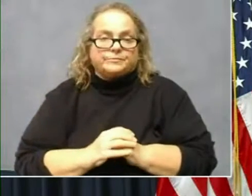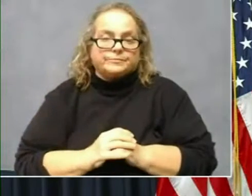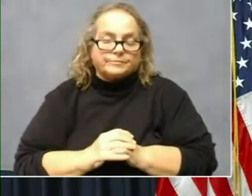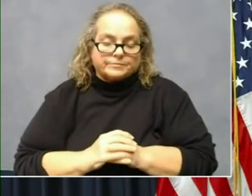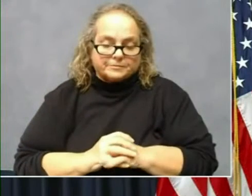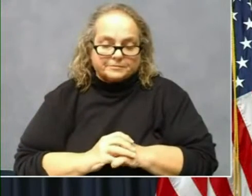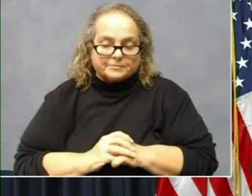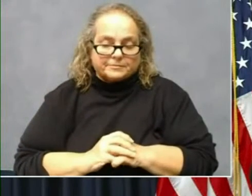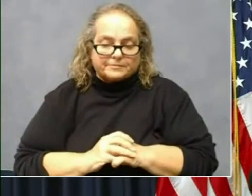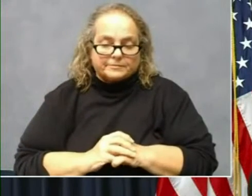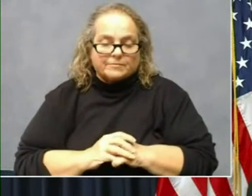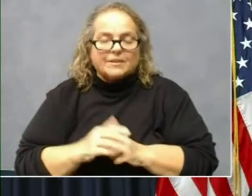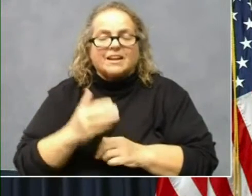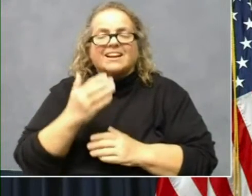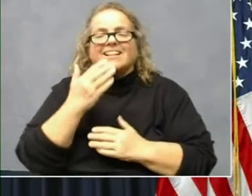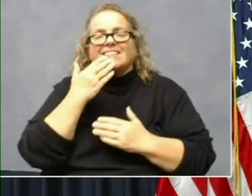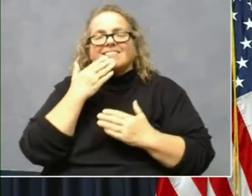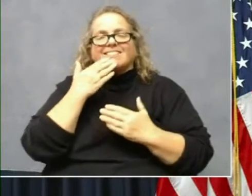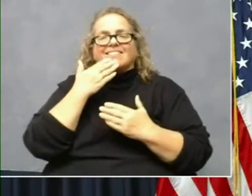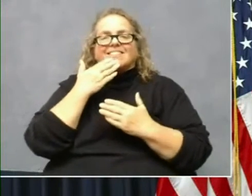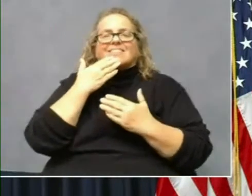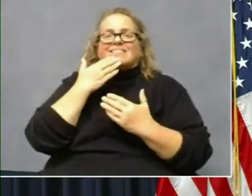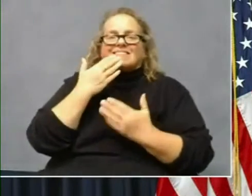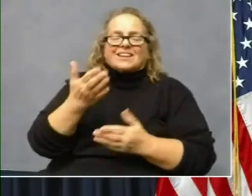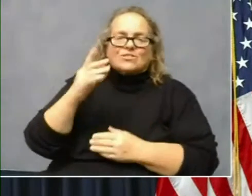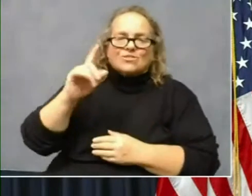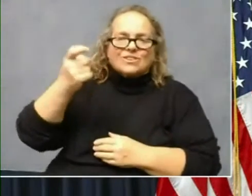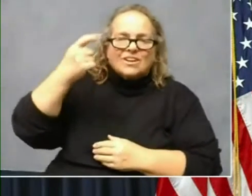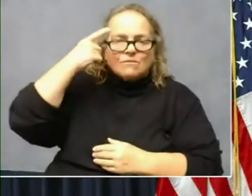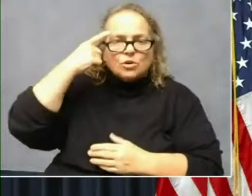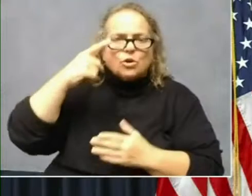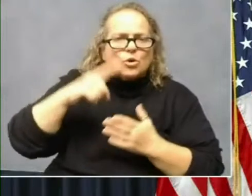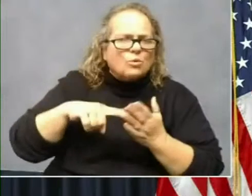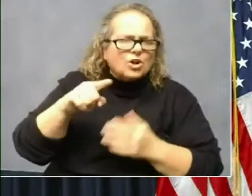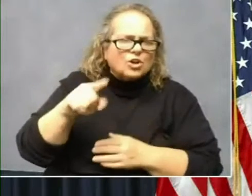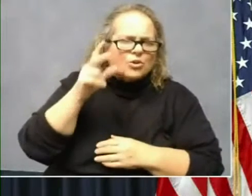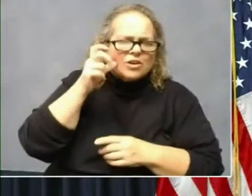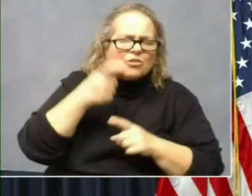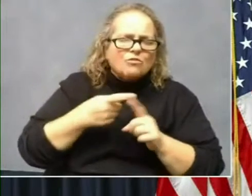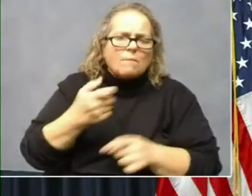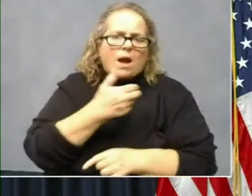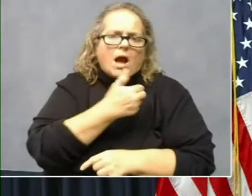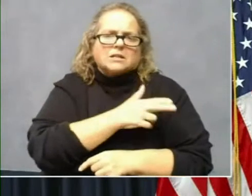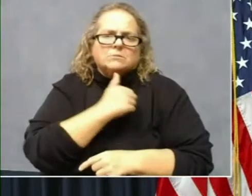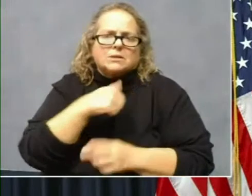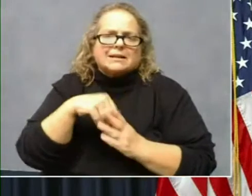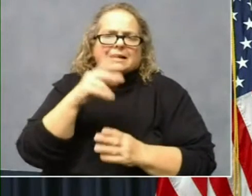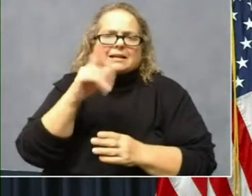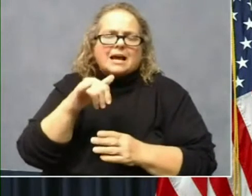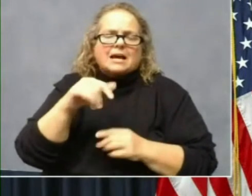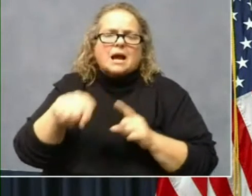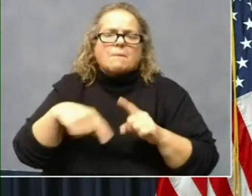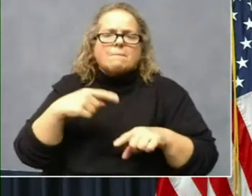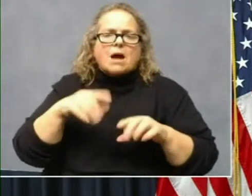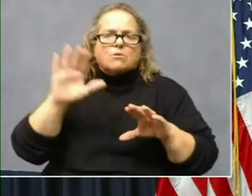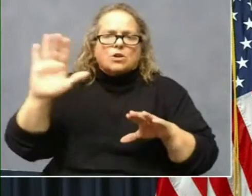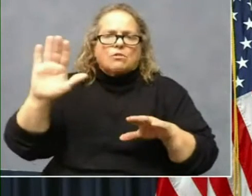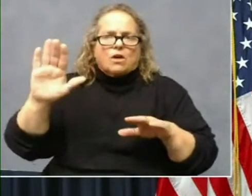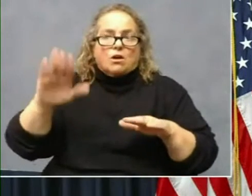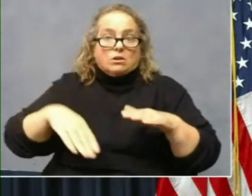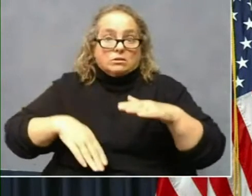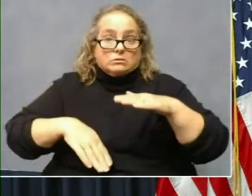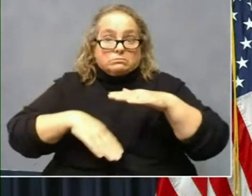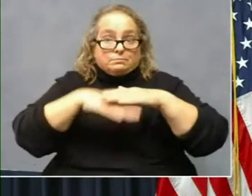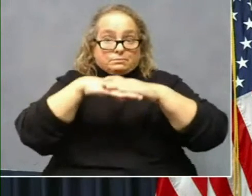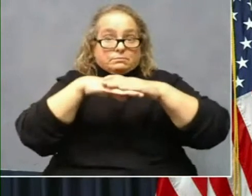Hey, Governor. What are you hearing from hospitals in Kentucky about capacity? And do you have any kind of a yardstick? I know, for